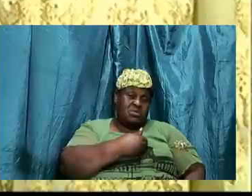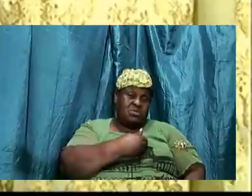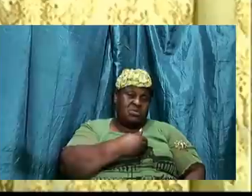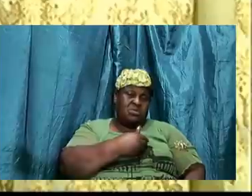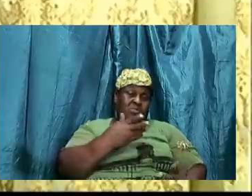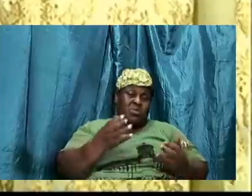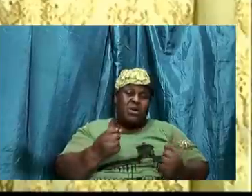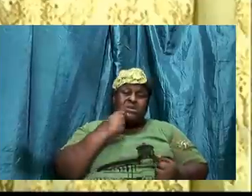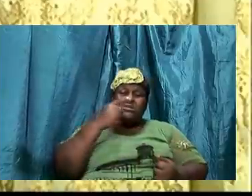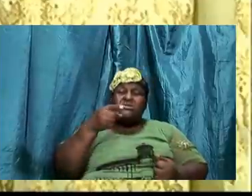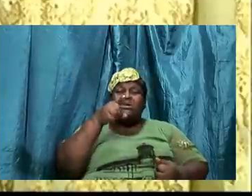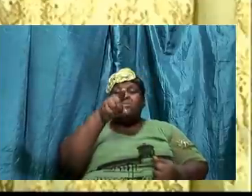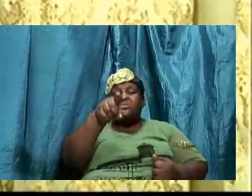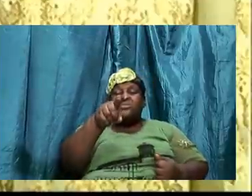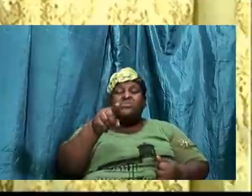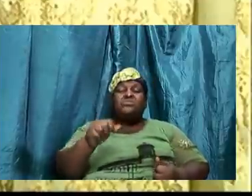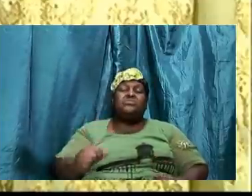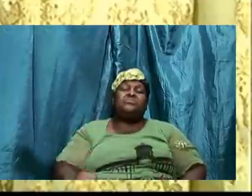to tell you this,